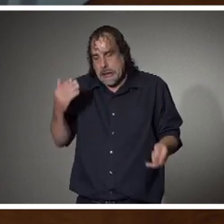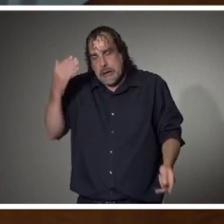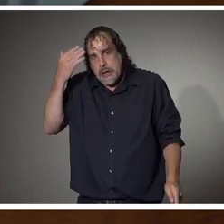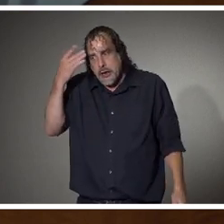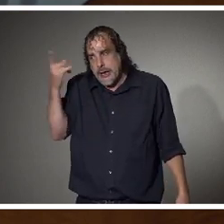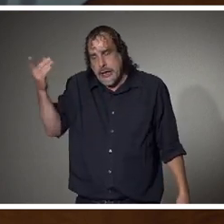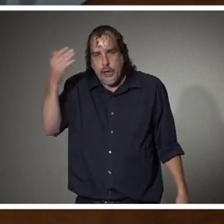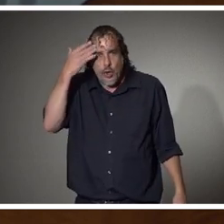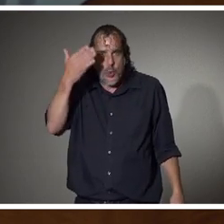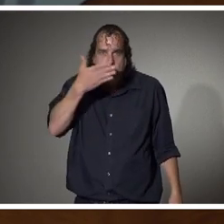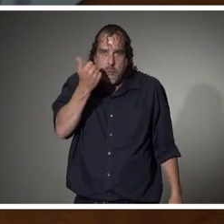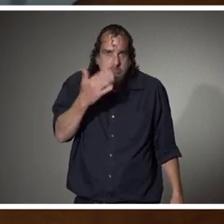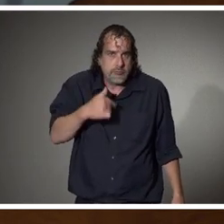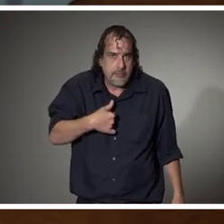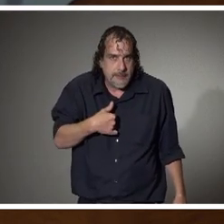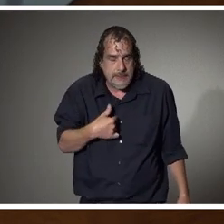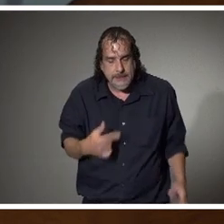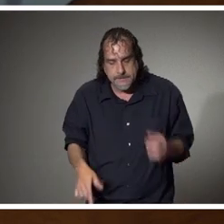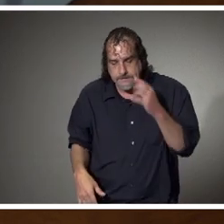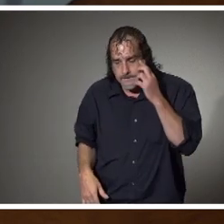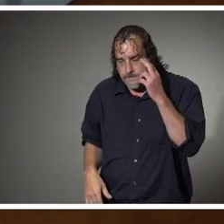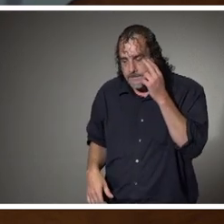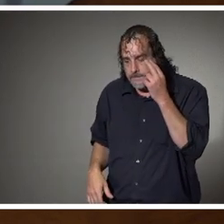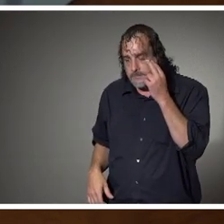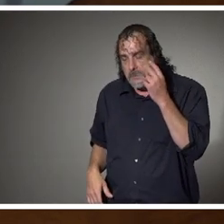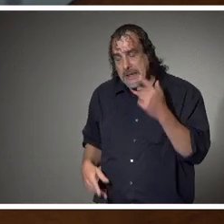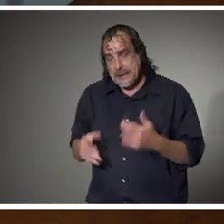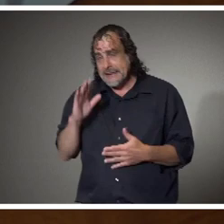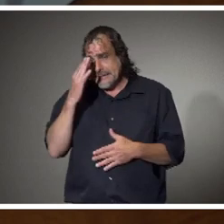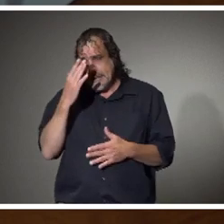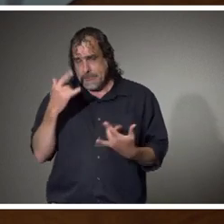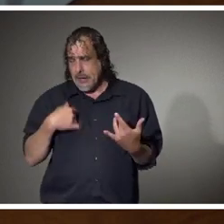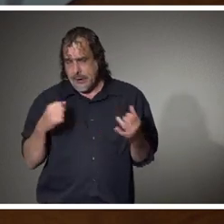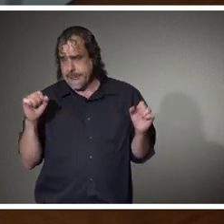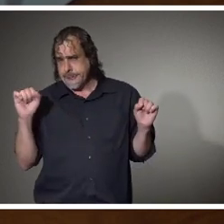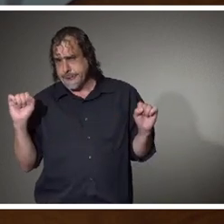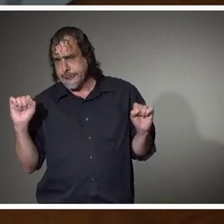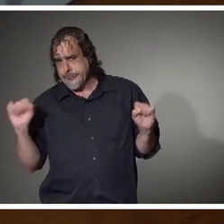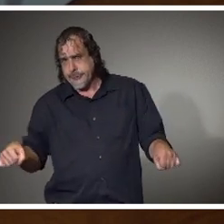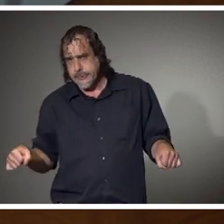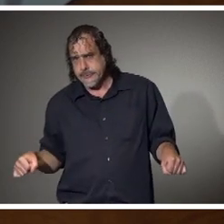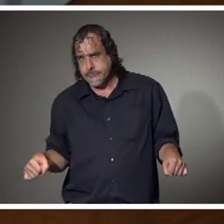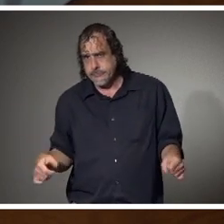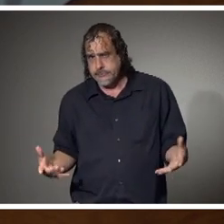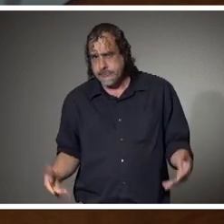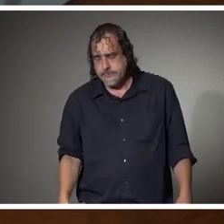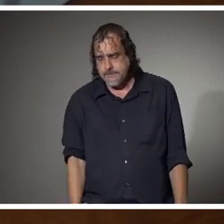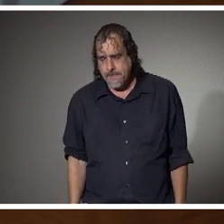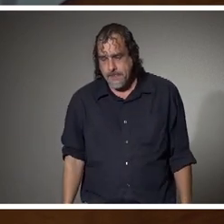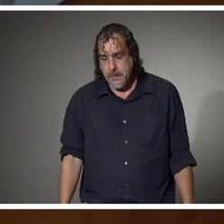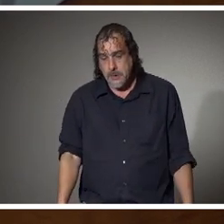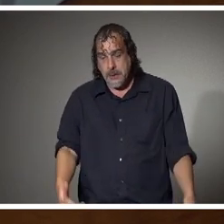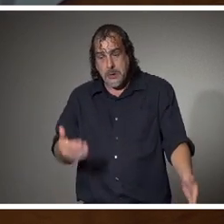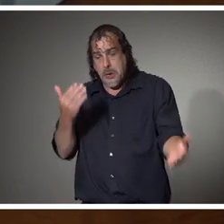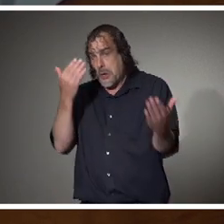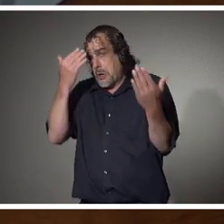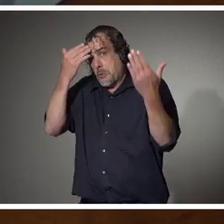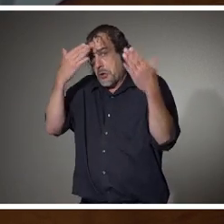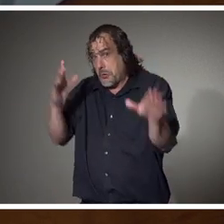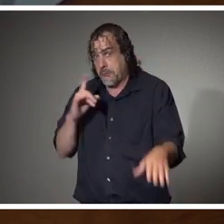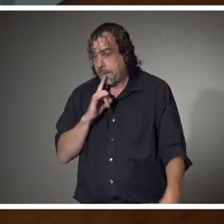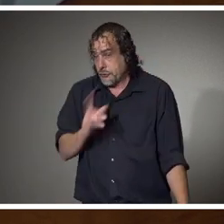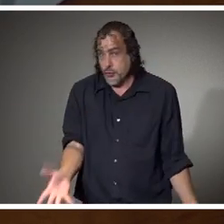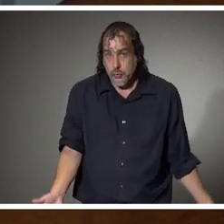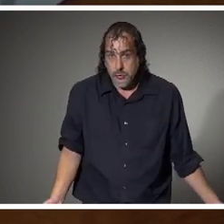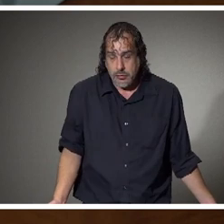fall. But it seems like a real possibility based upon the experts that I have read. We don't know that it's going to, but it